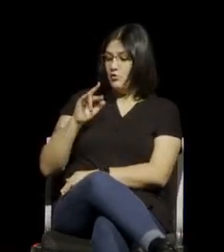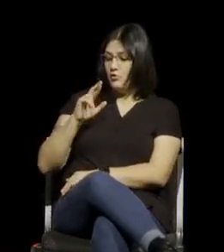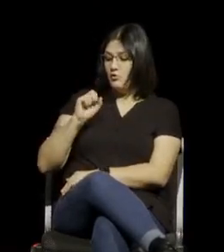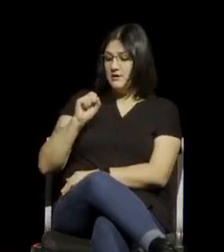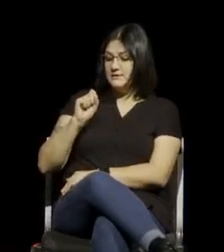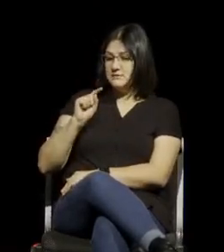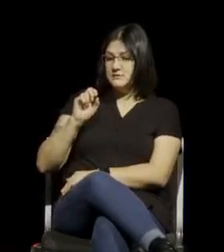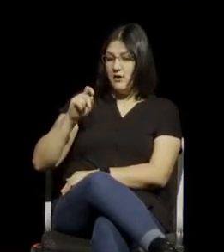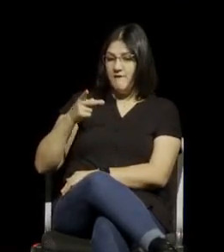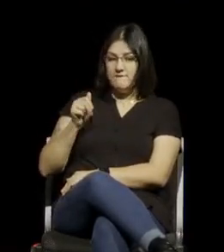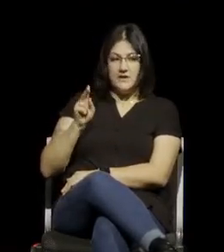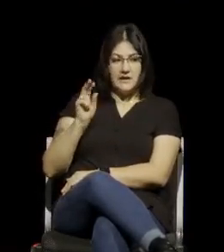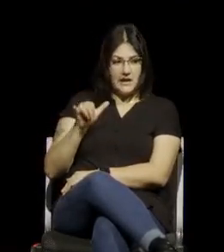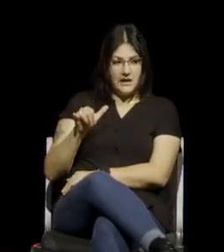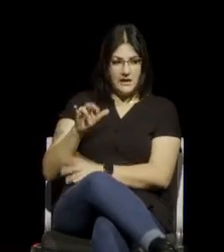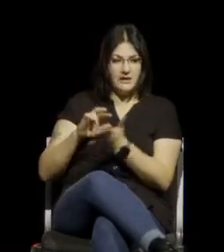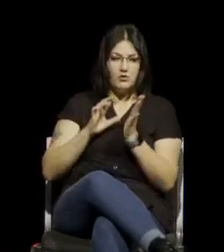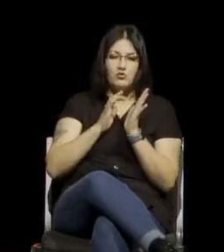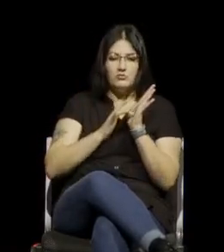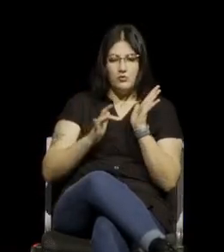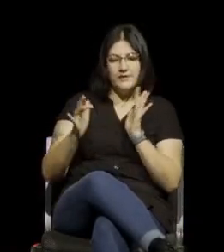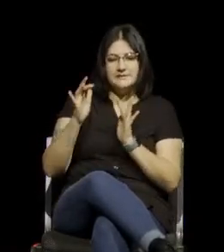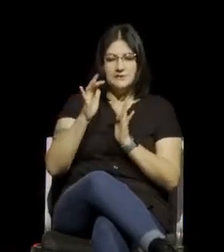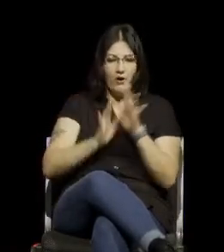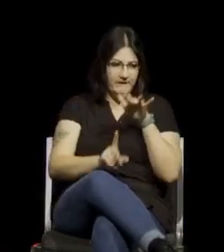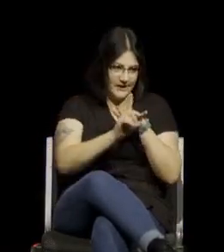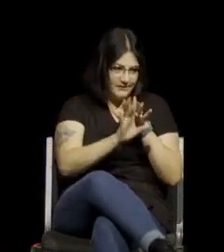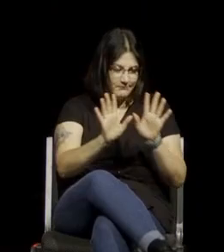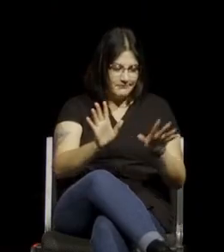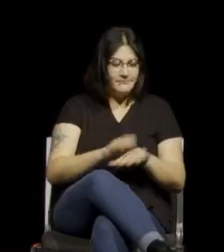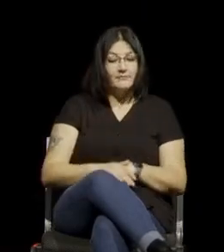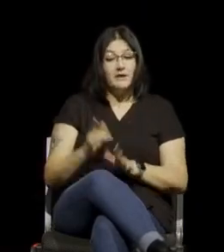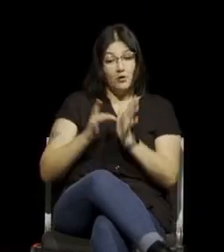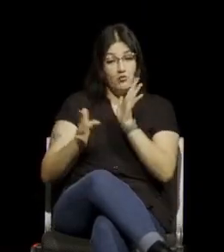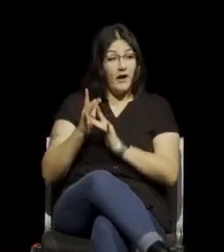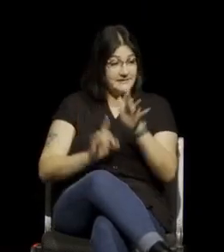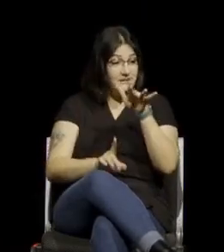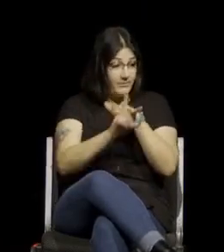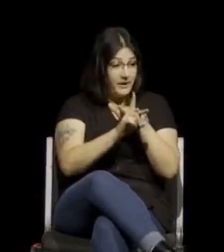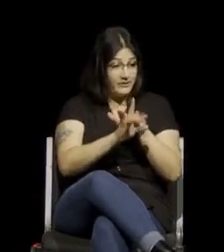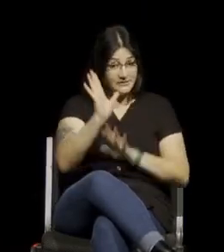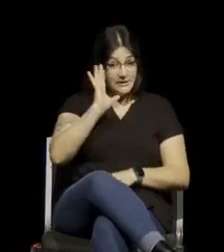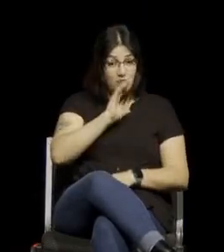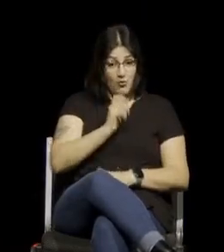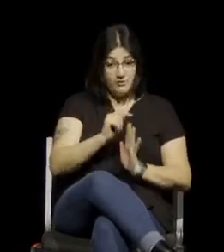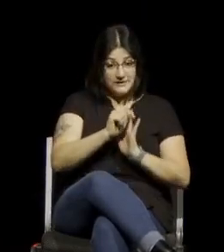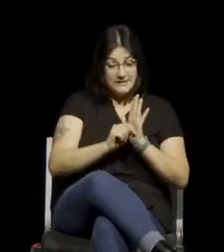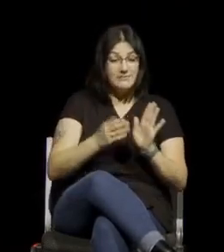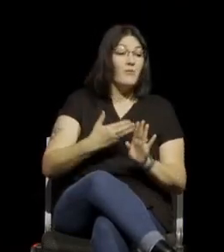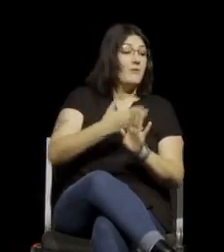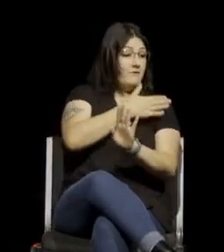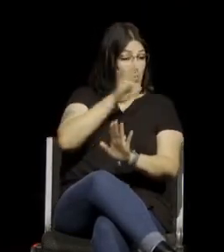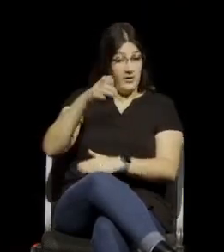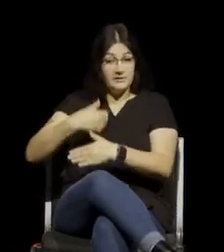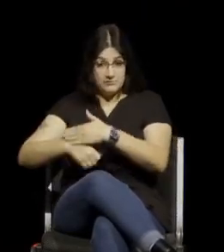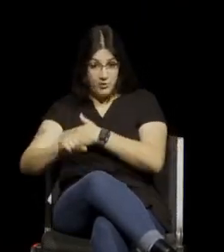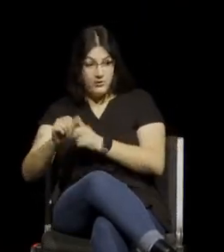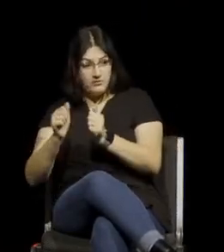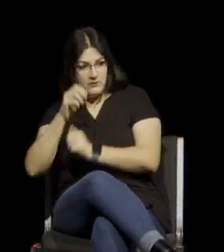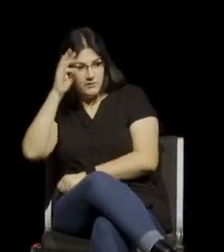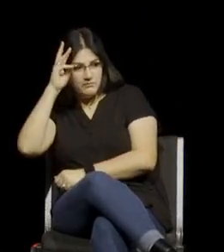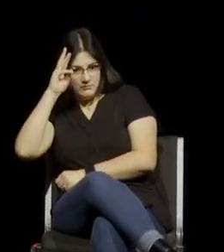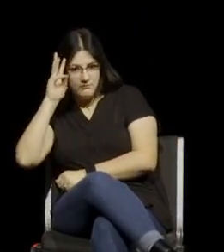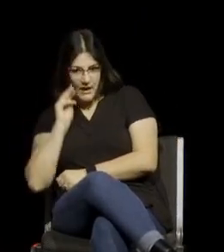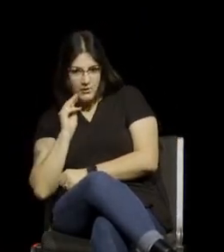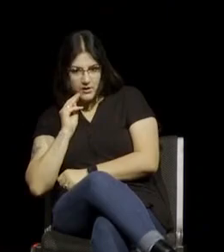by that? Is anybody? Okay, we're going to go with that. A Christophany is Christ's appearance in the Old Testament before his birth in the